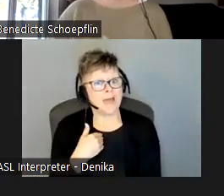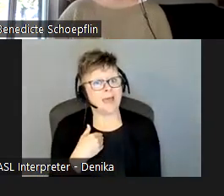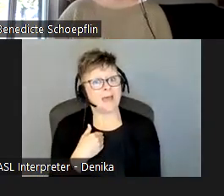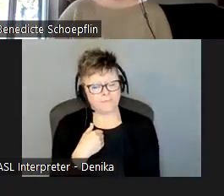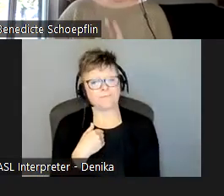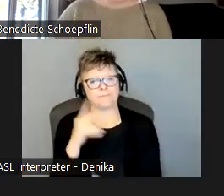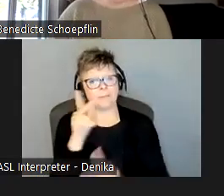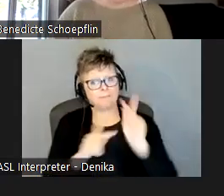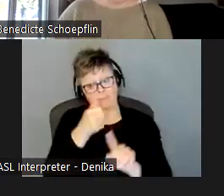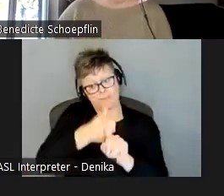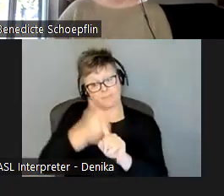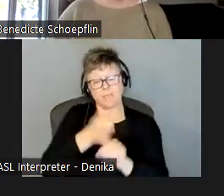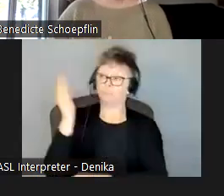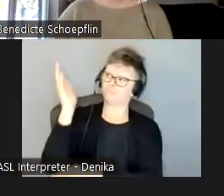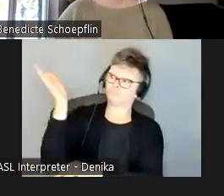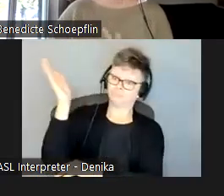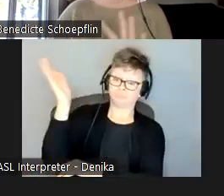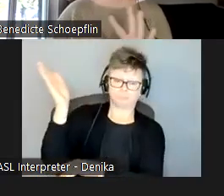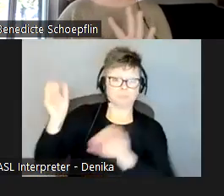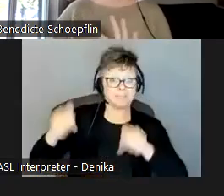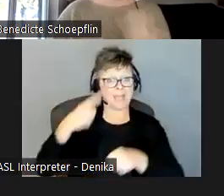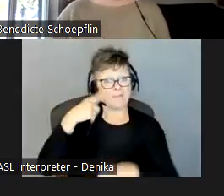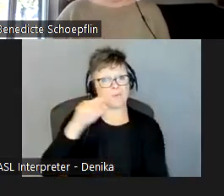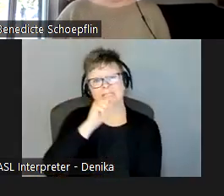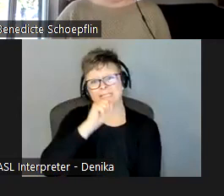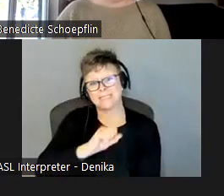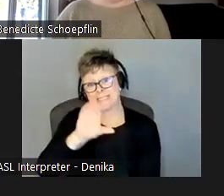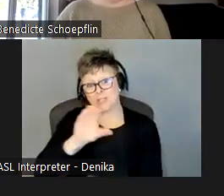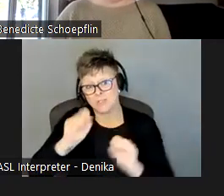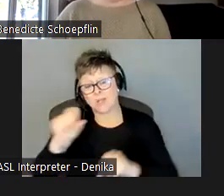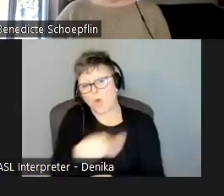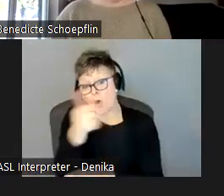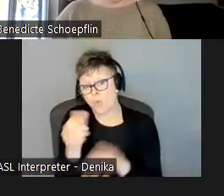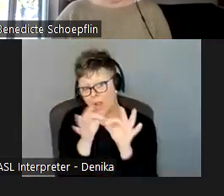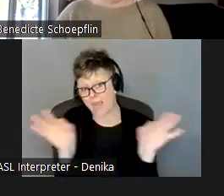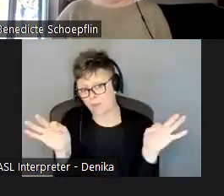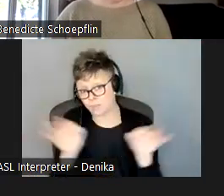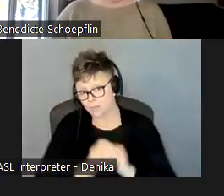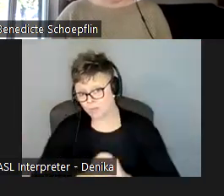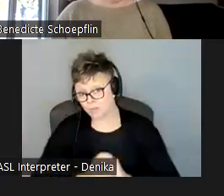of education presentations for seniors in other languages?